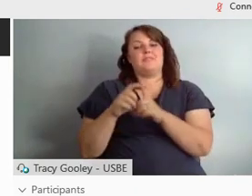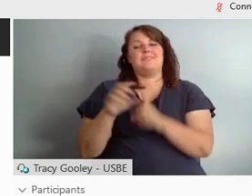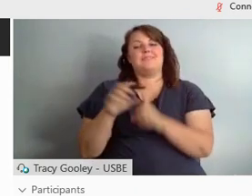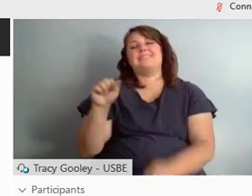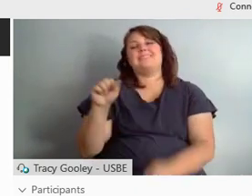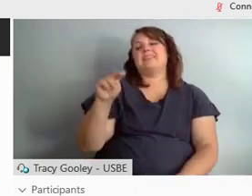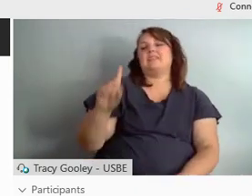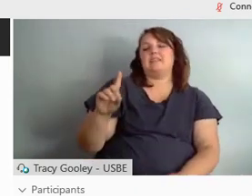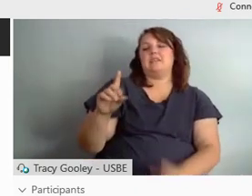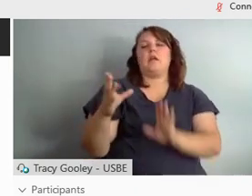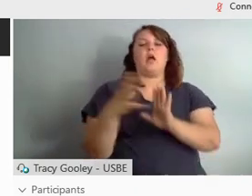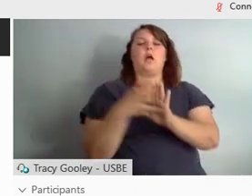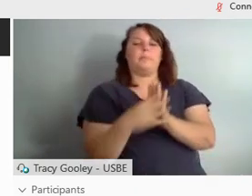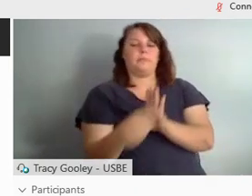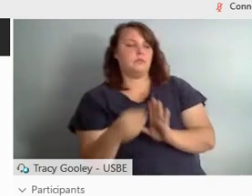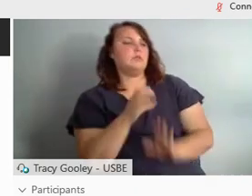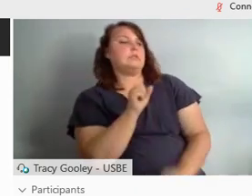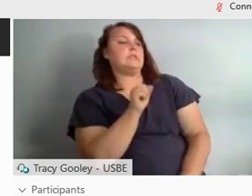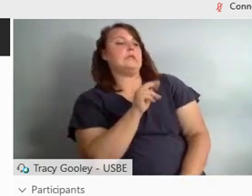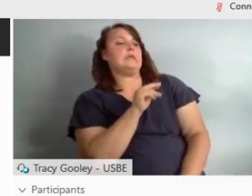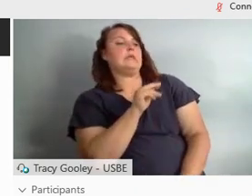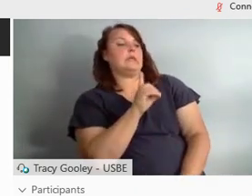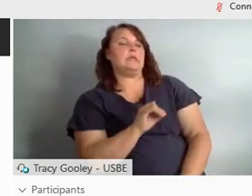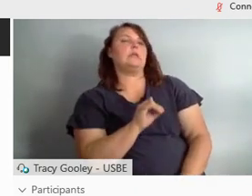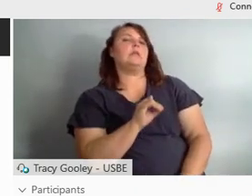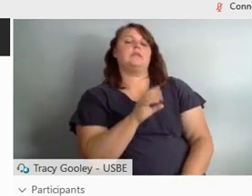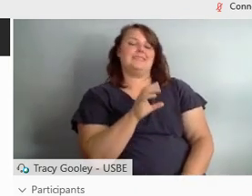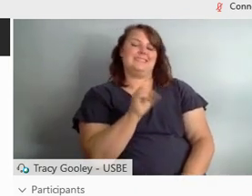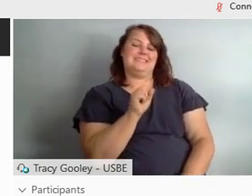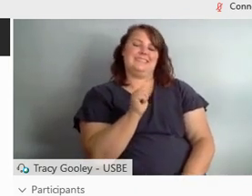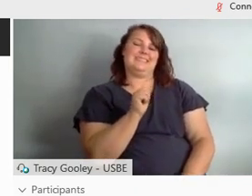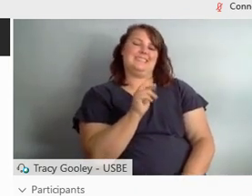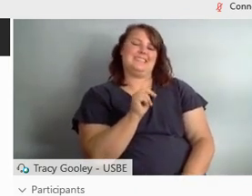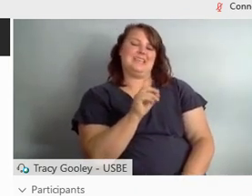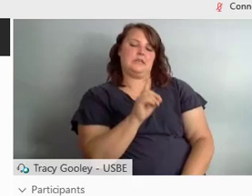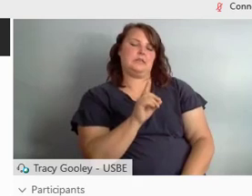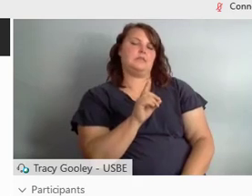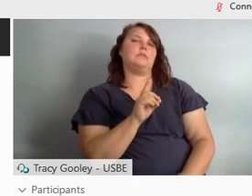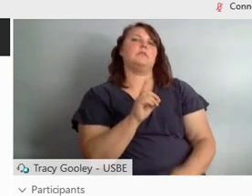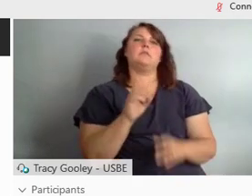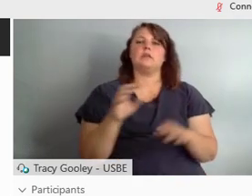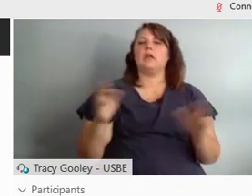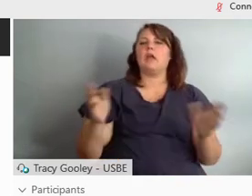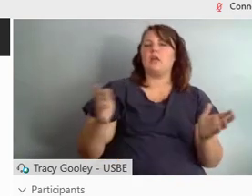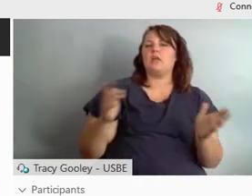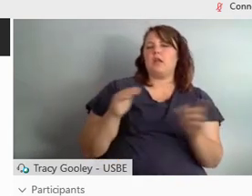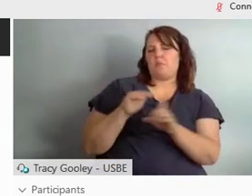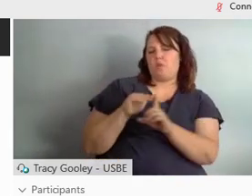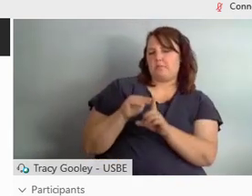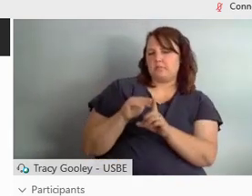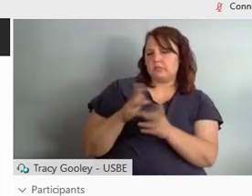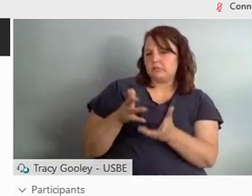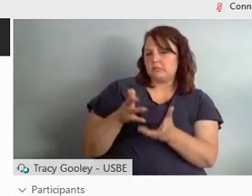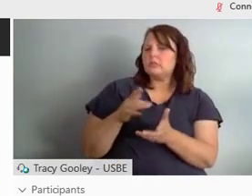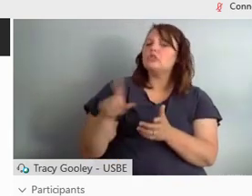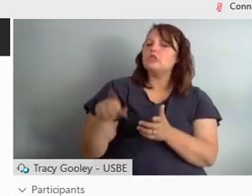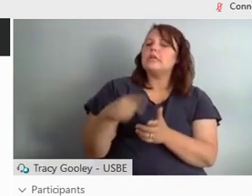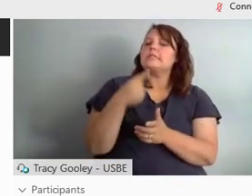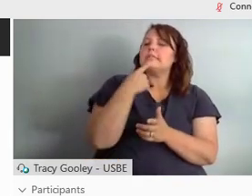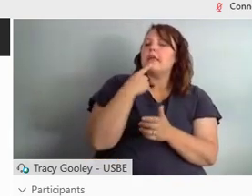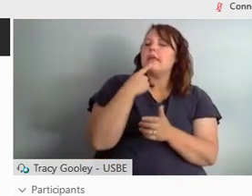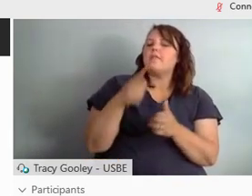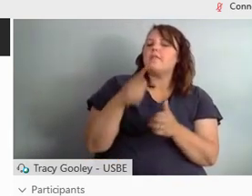And then again, if they give you the letter name or repeat the whole word, you can prompt, just say the first word you